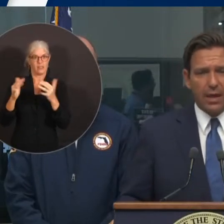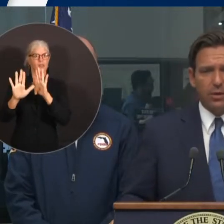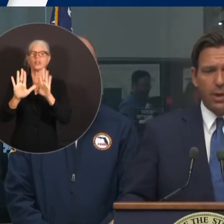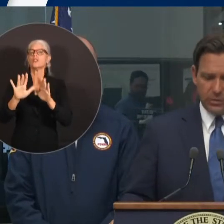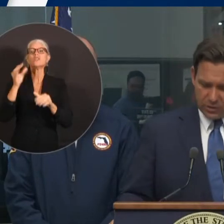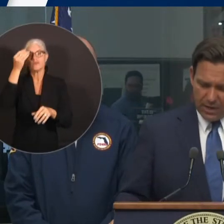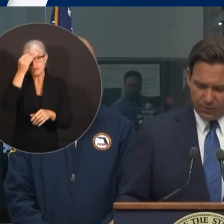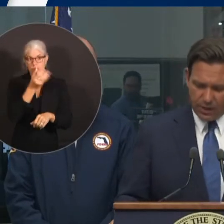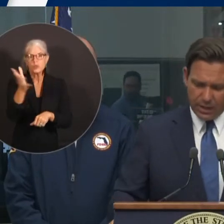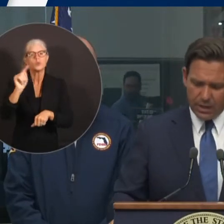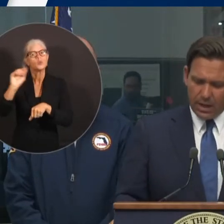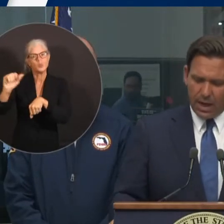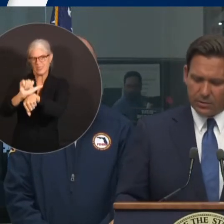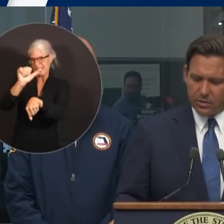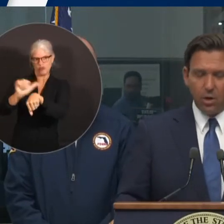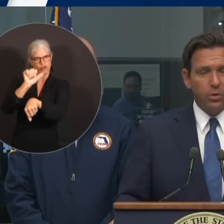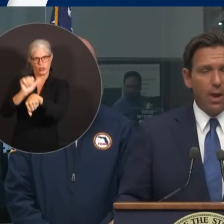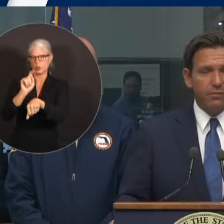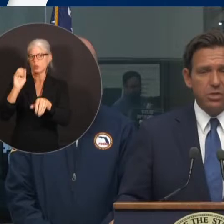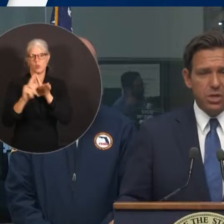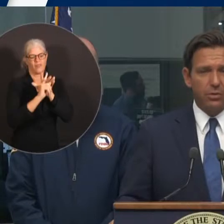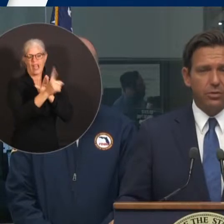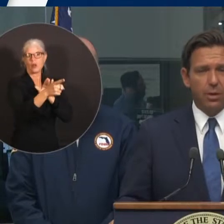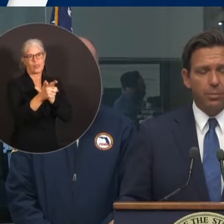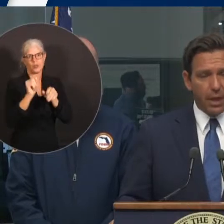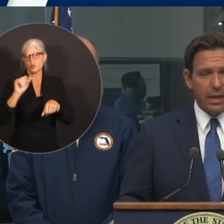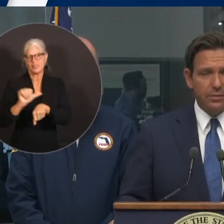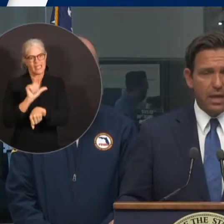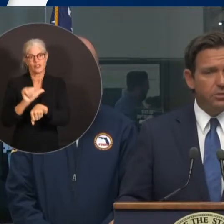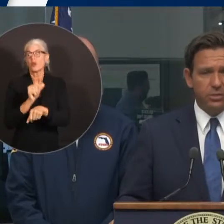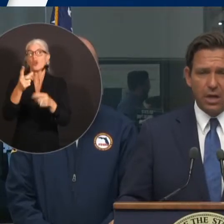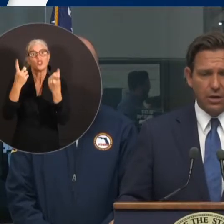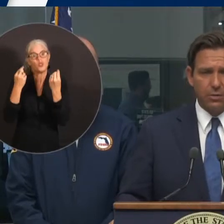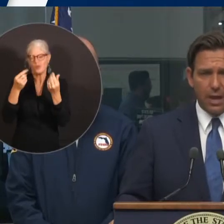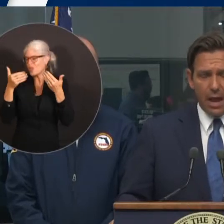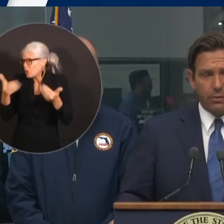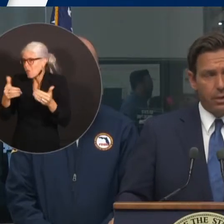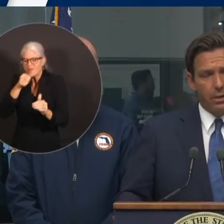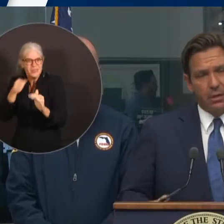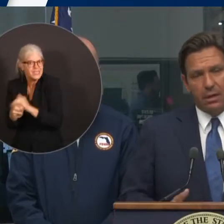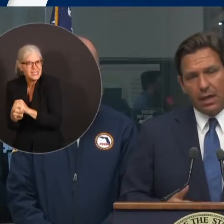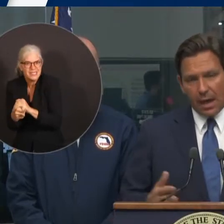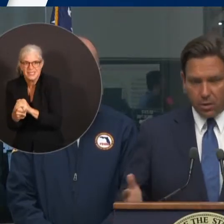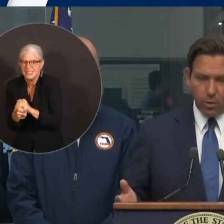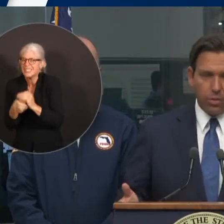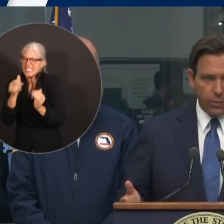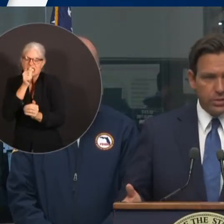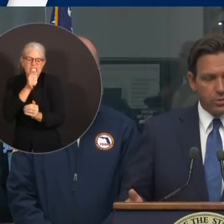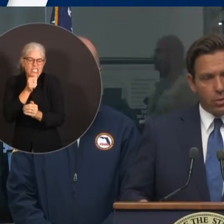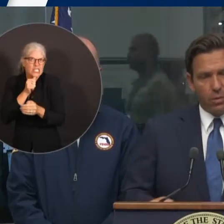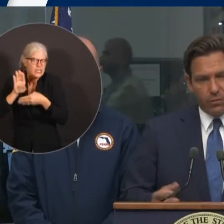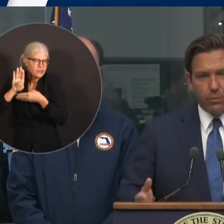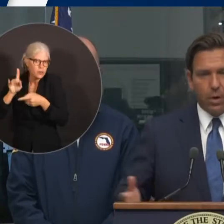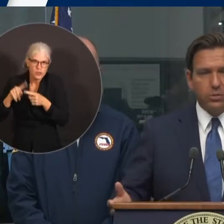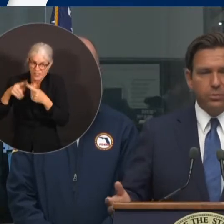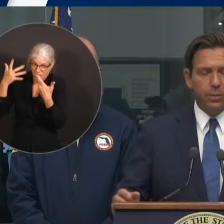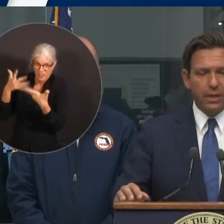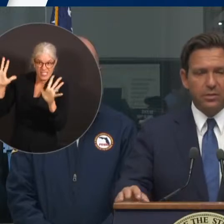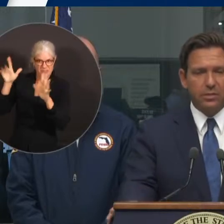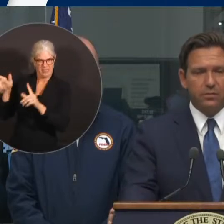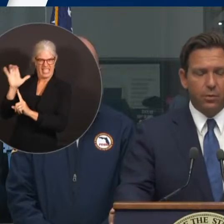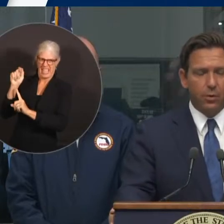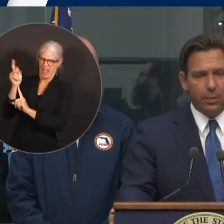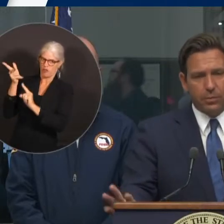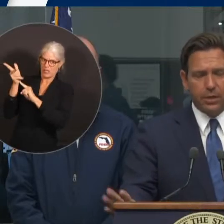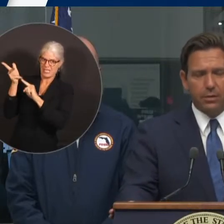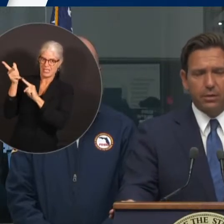to evacuate safely, so you have to shelter in place and just hunker down. Category 3 storm for most